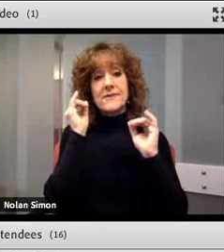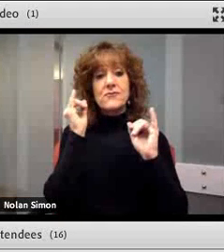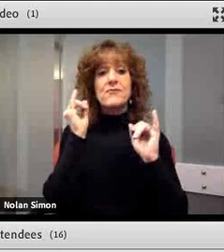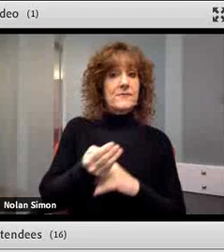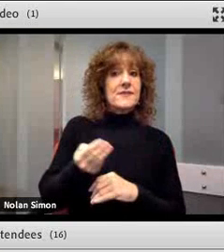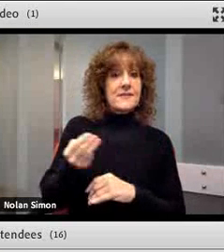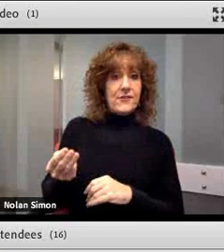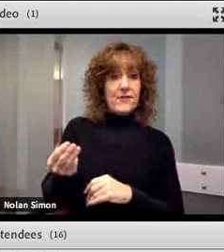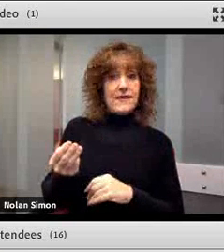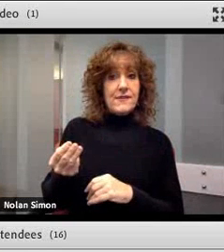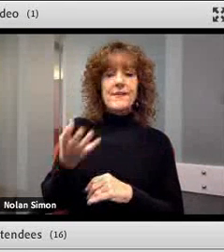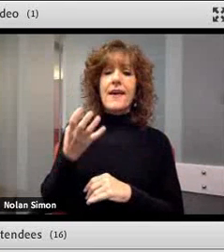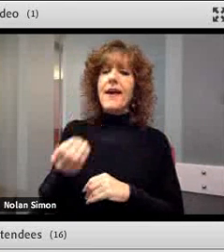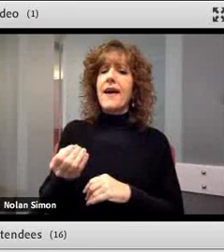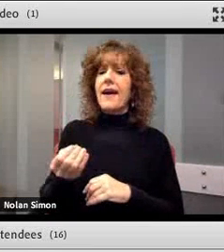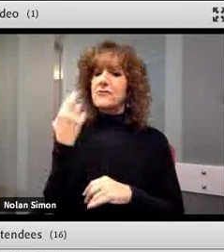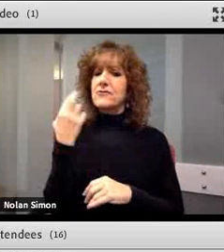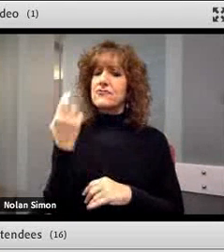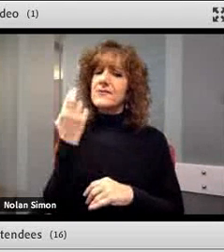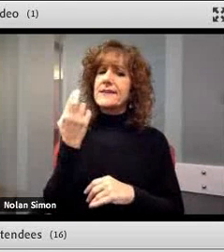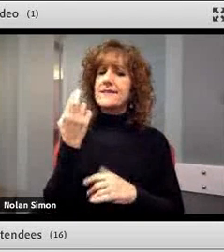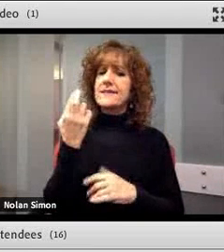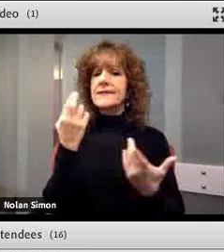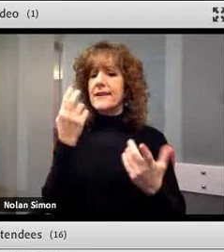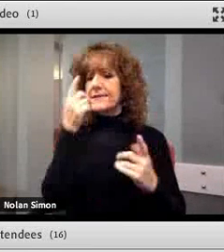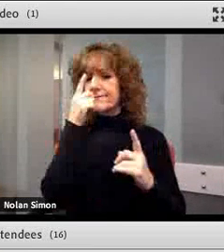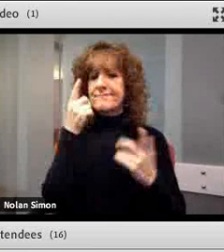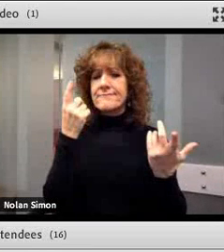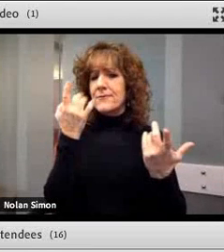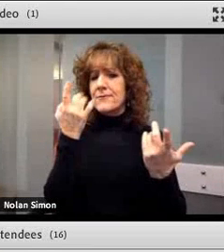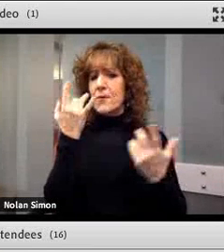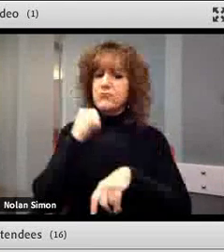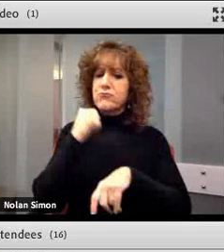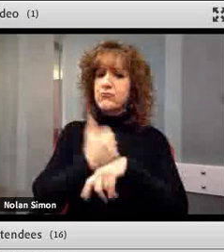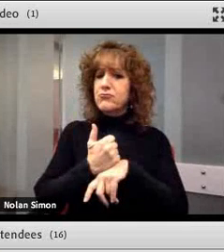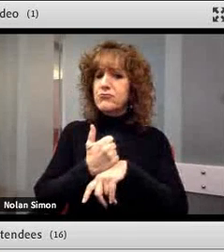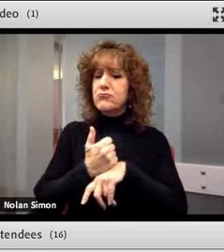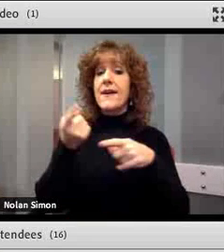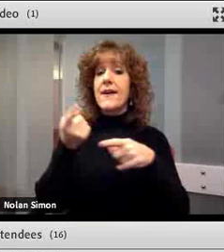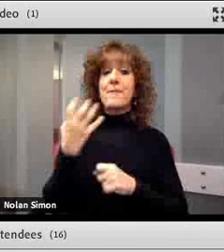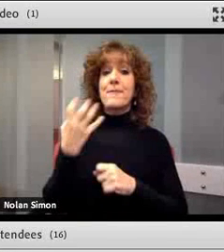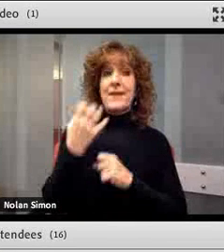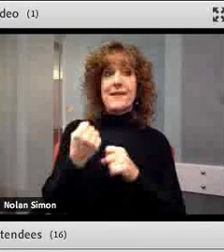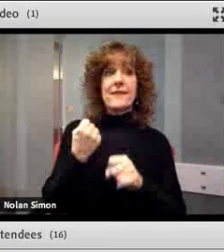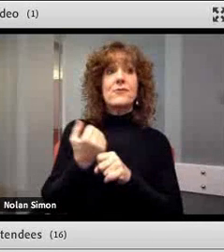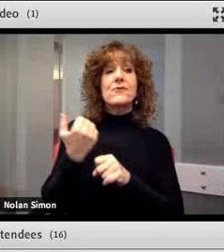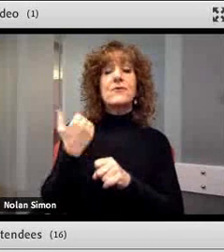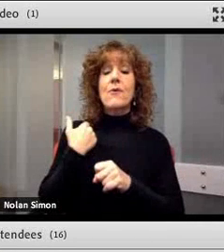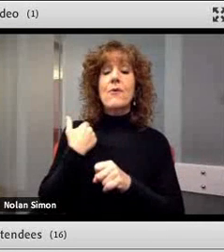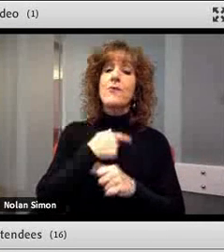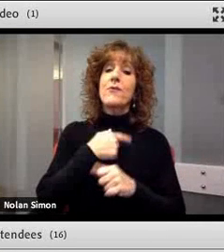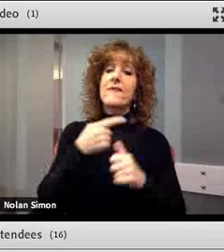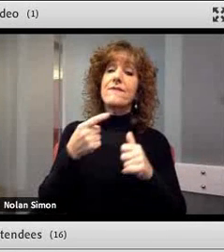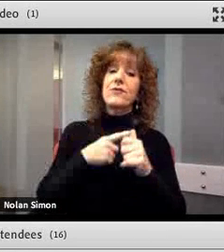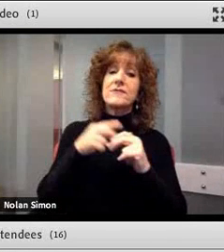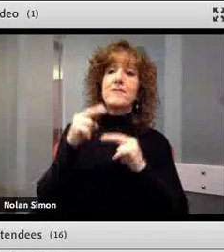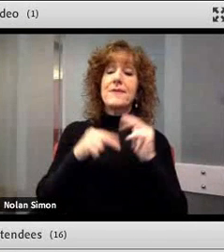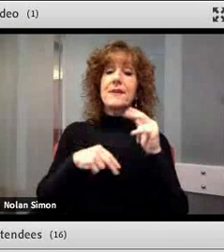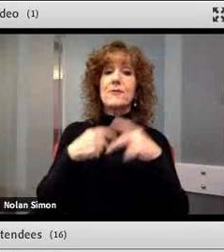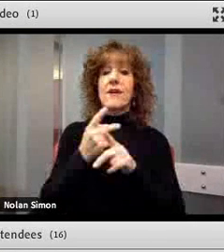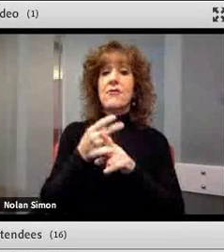materials. And the impetus for this came many years ago when we first